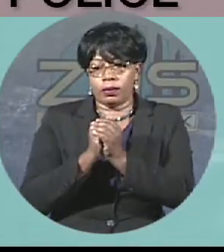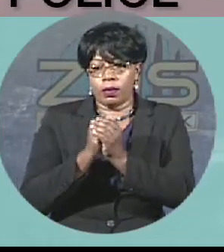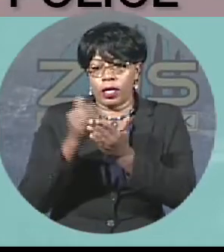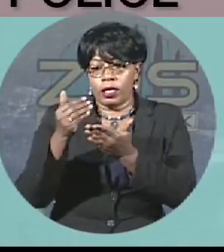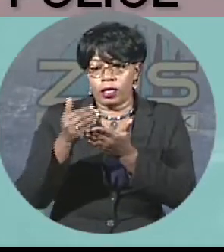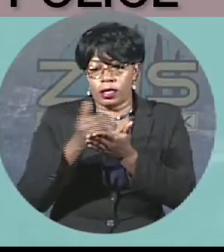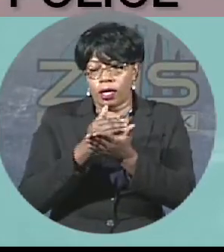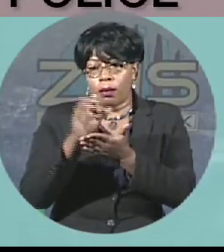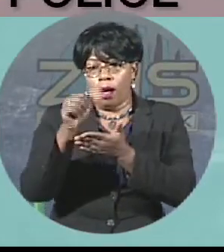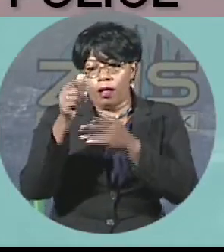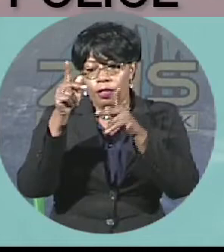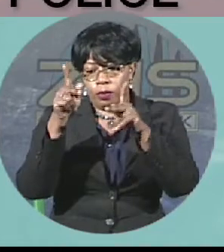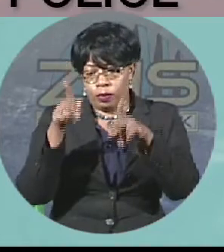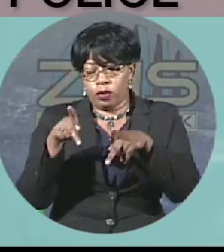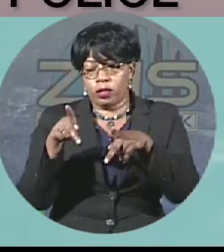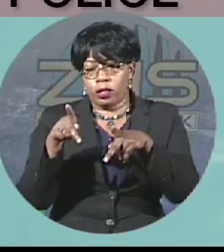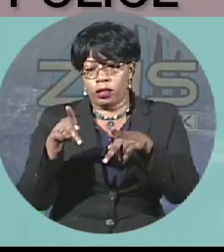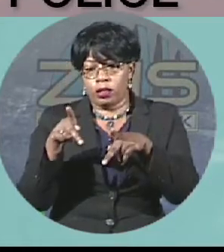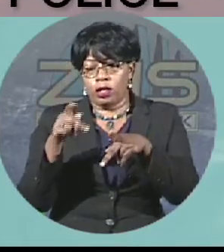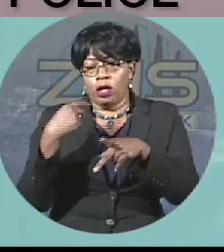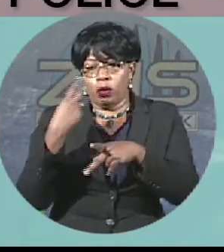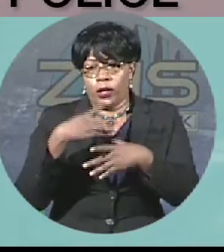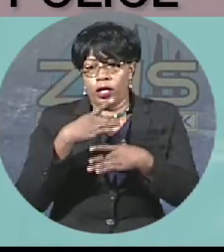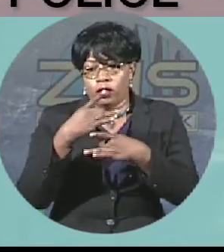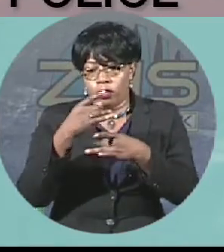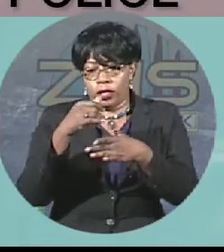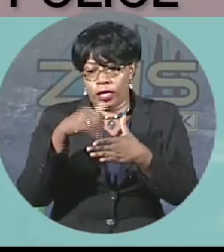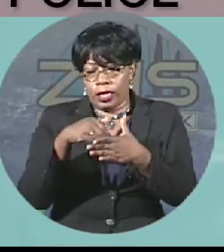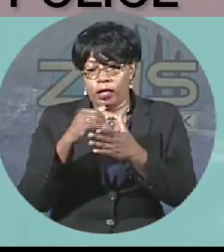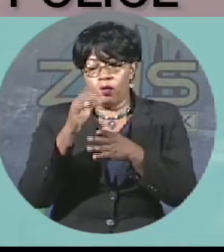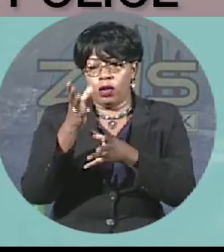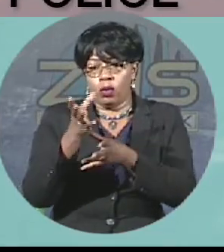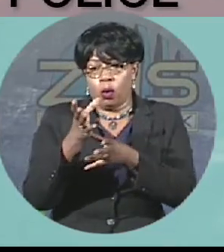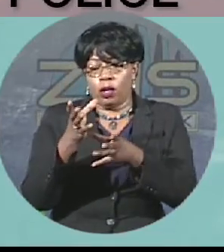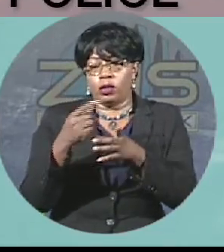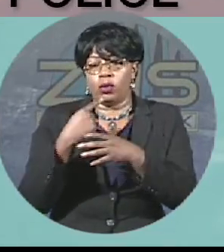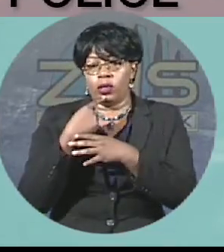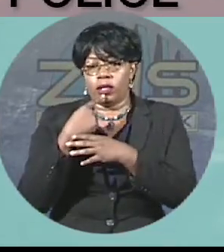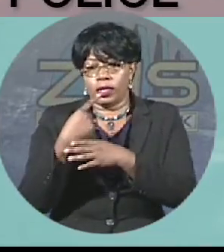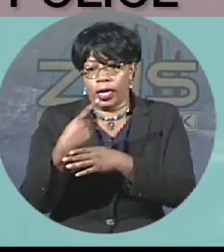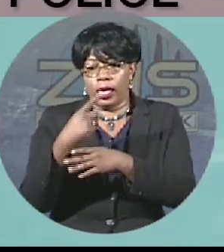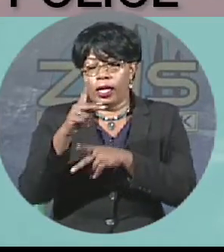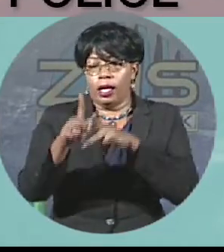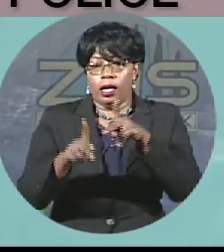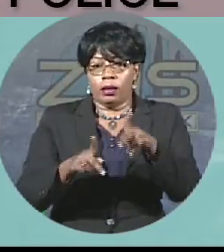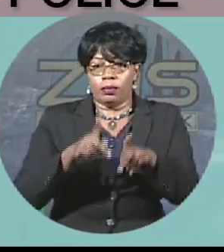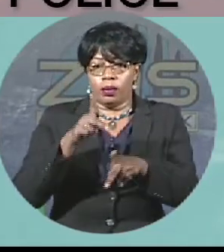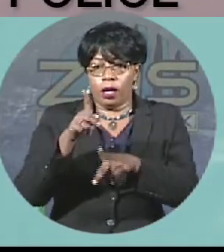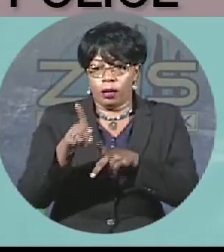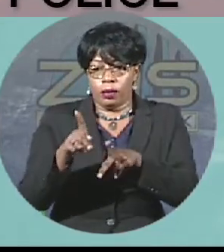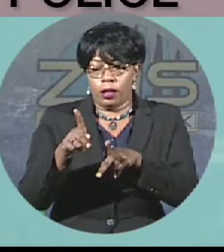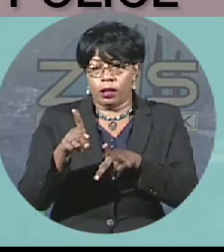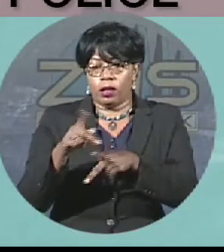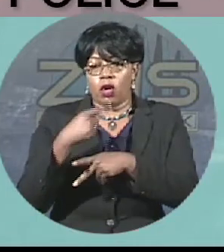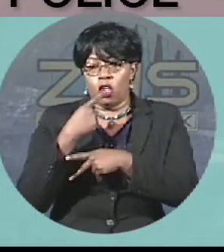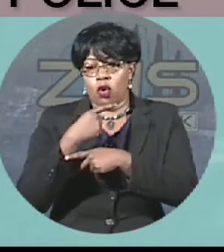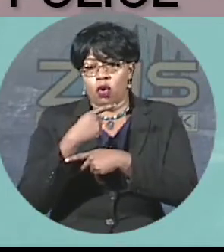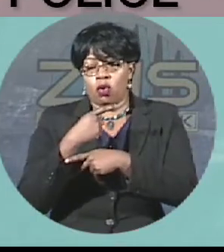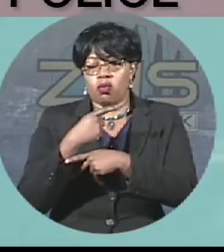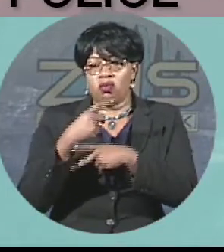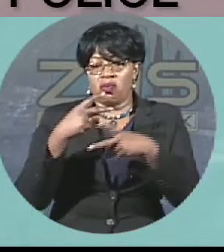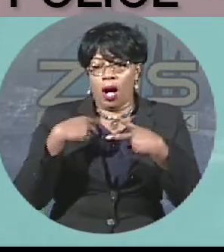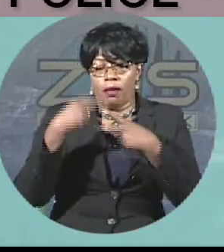of our persons of interest, and we still want to tell members of the public who might have any